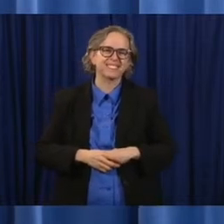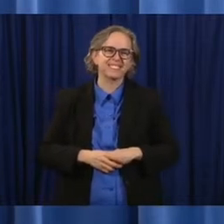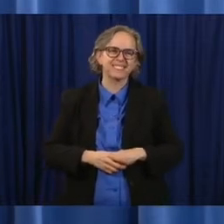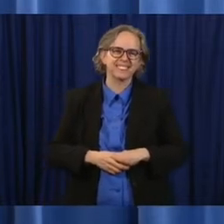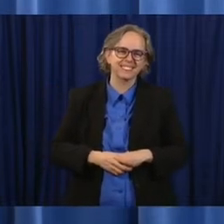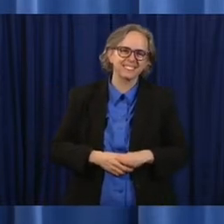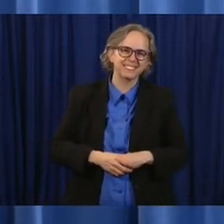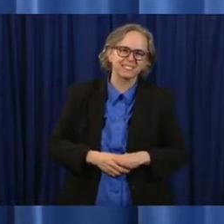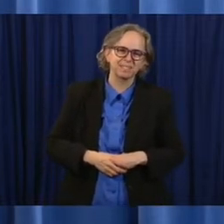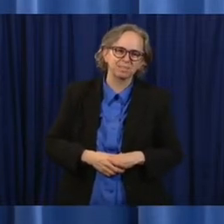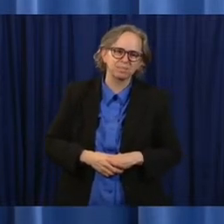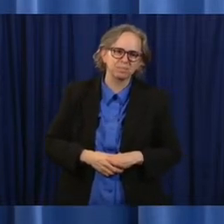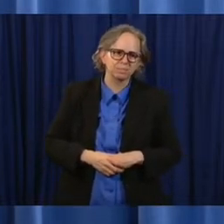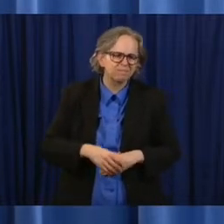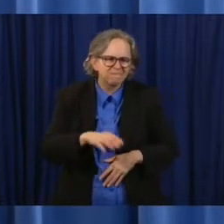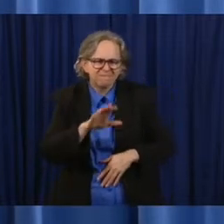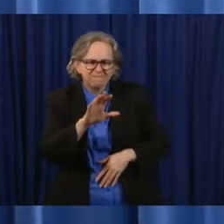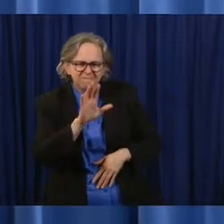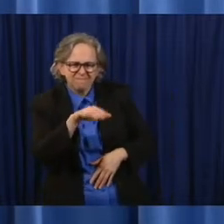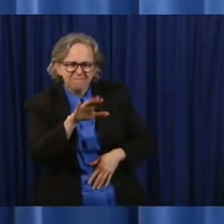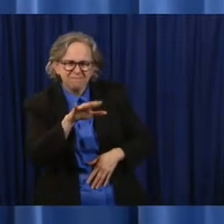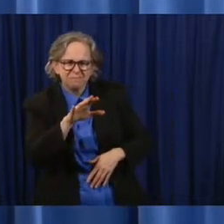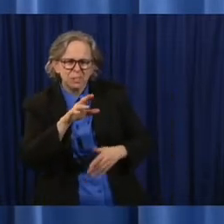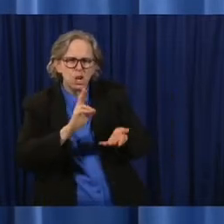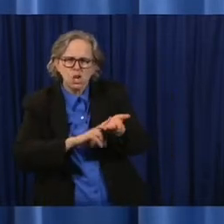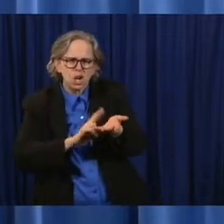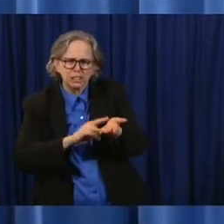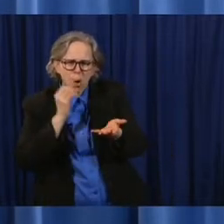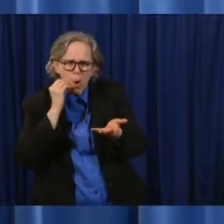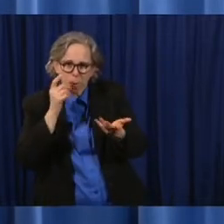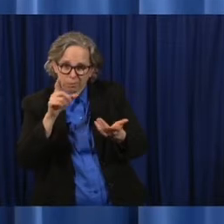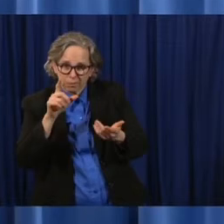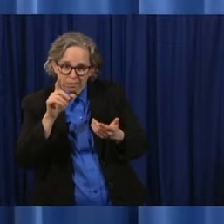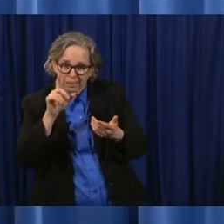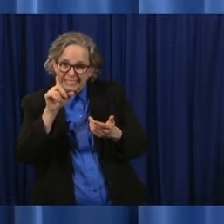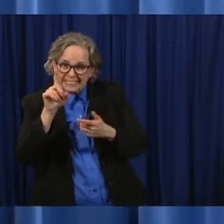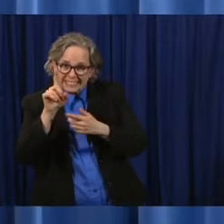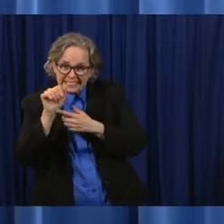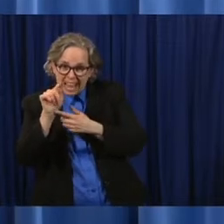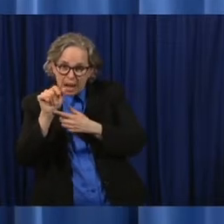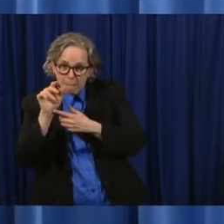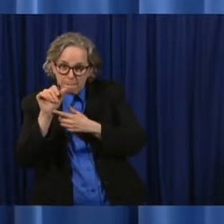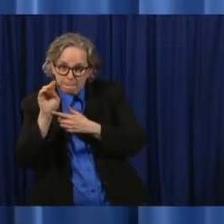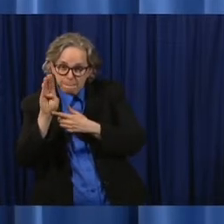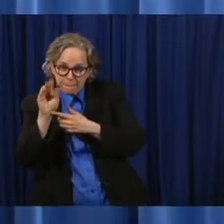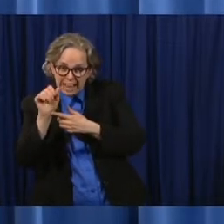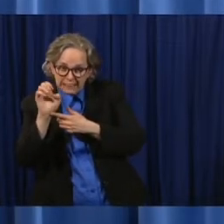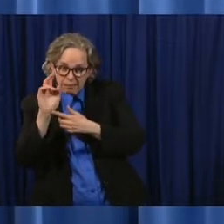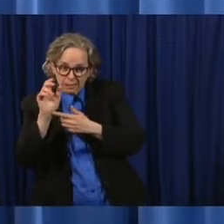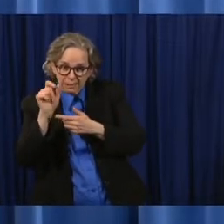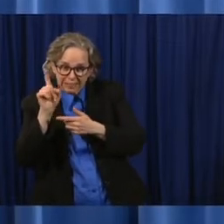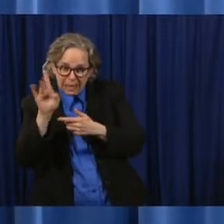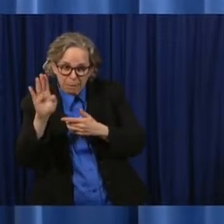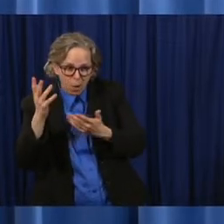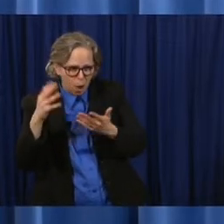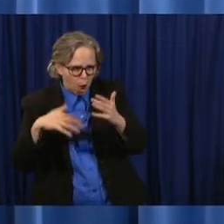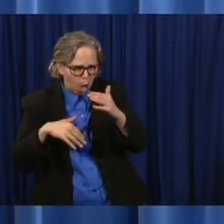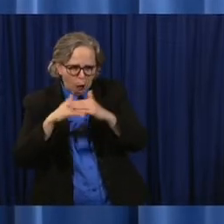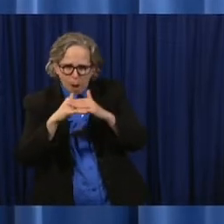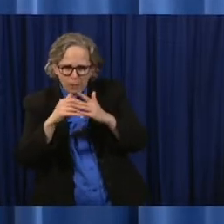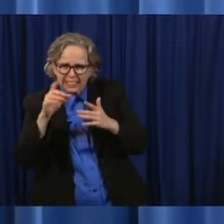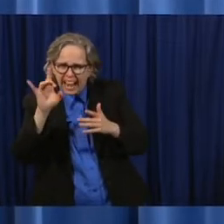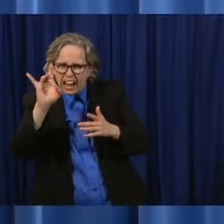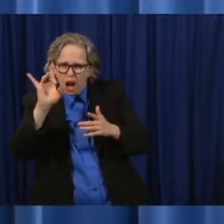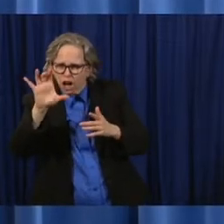Quickly, the nursing home database is back up today, nearly 800 cases. What do you hope that